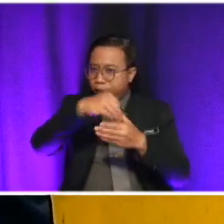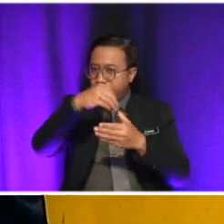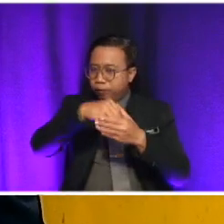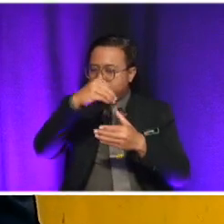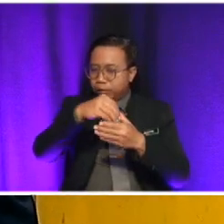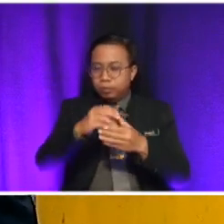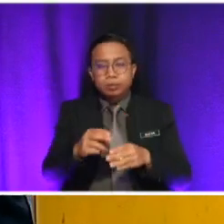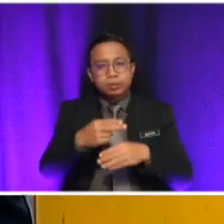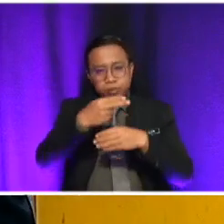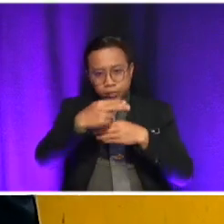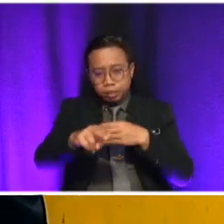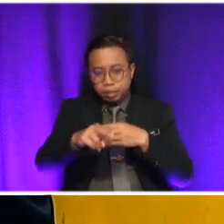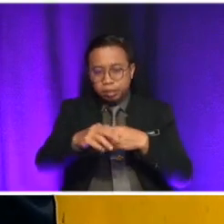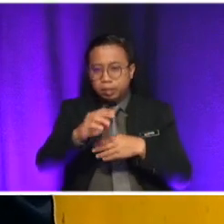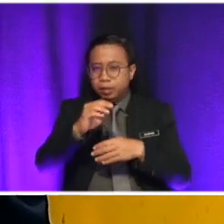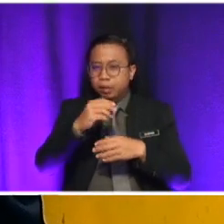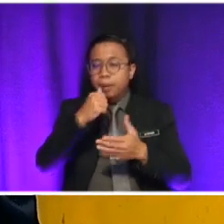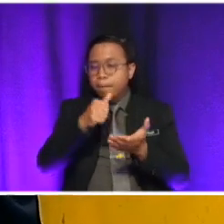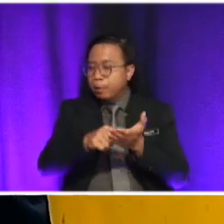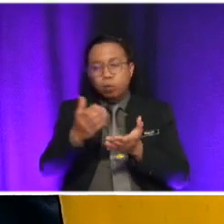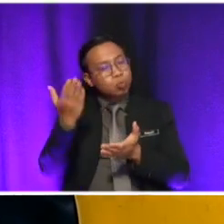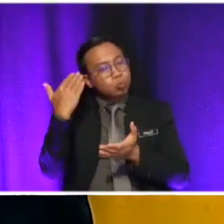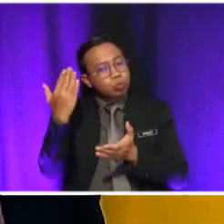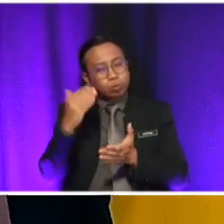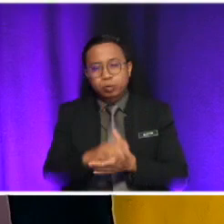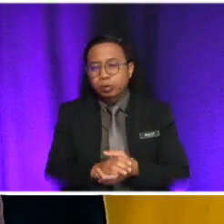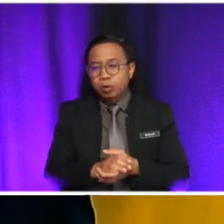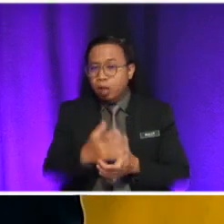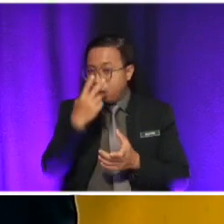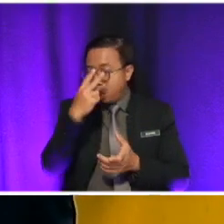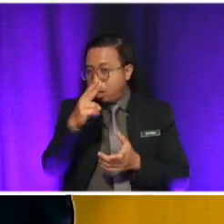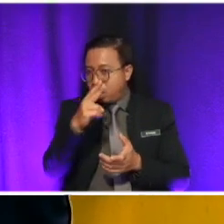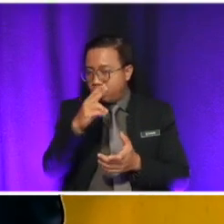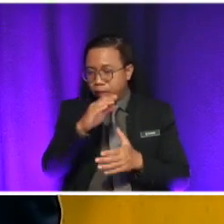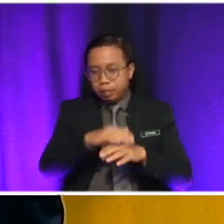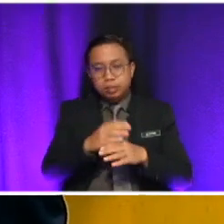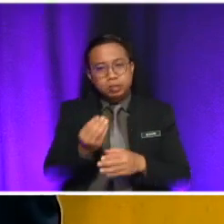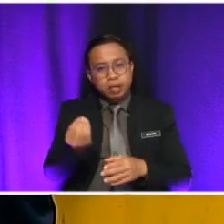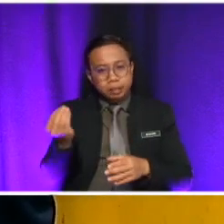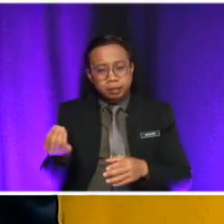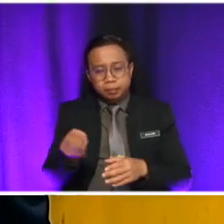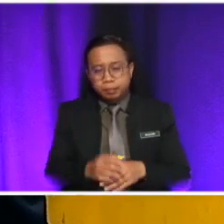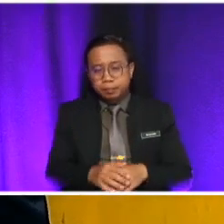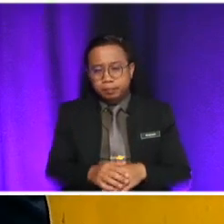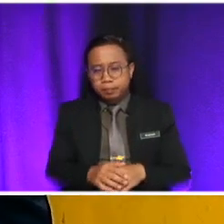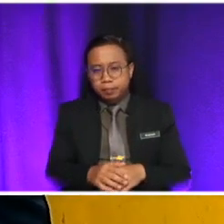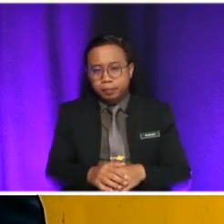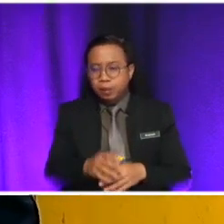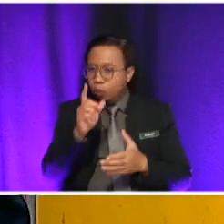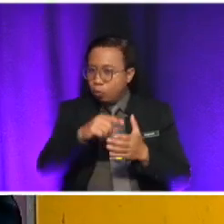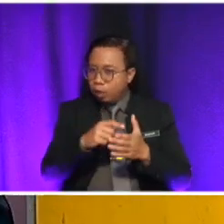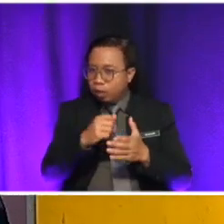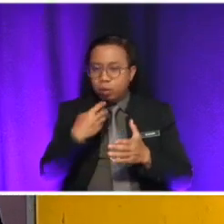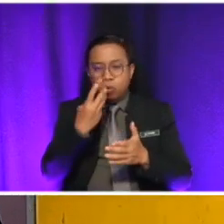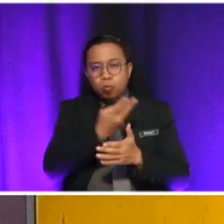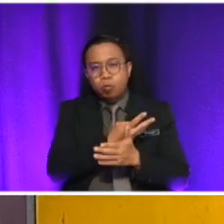used to send mail long time ago. Yes. So look at these items. Now, instead of these items, what can